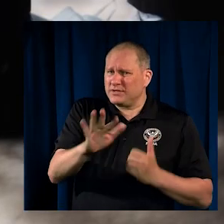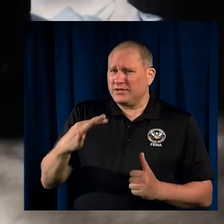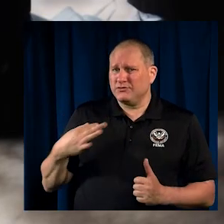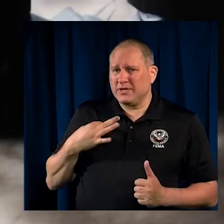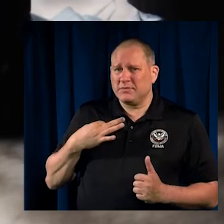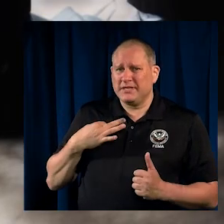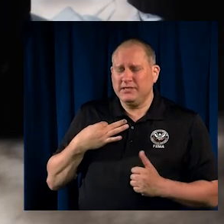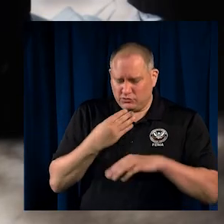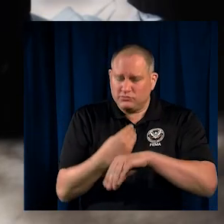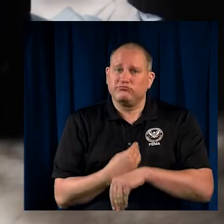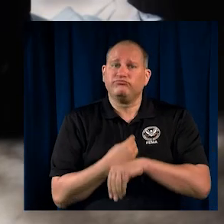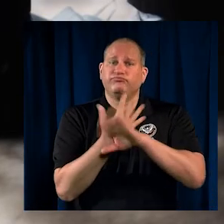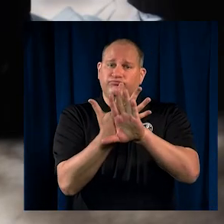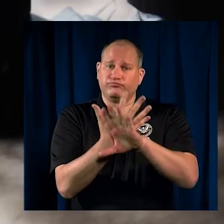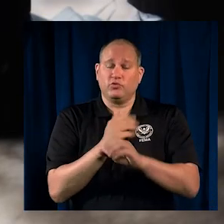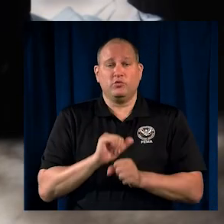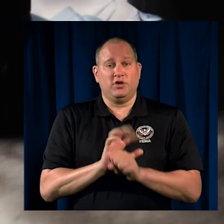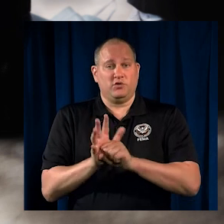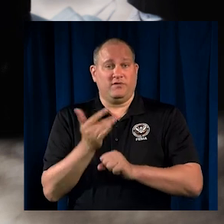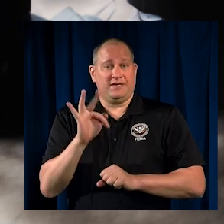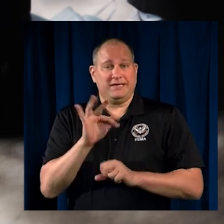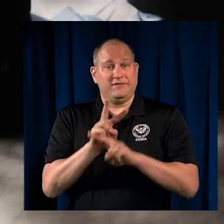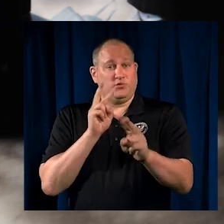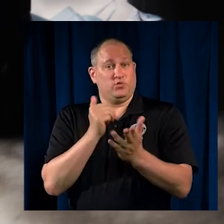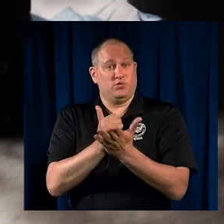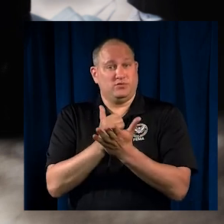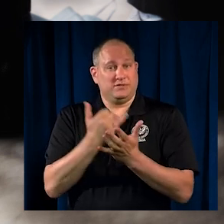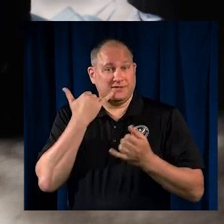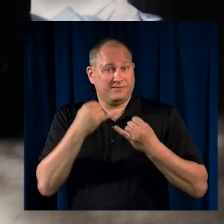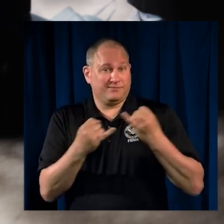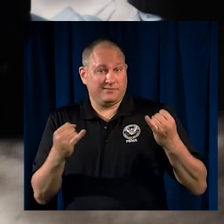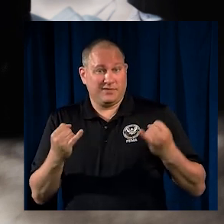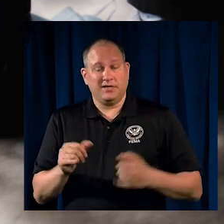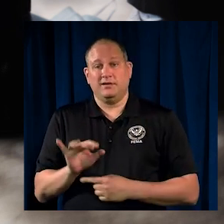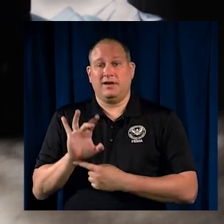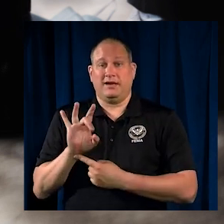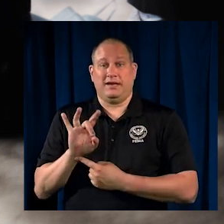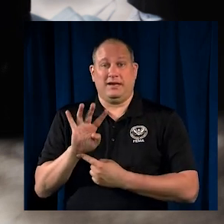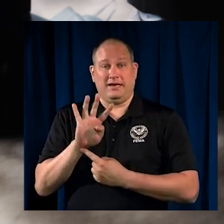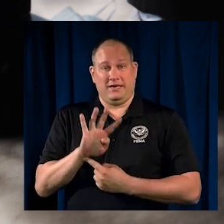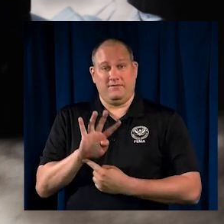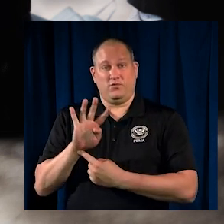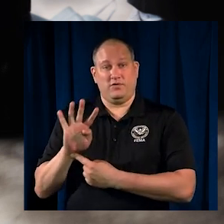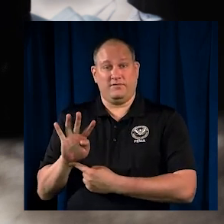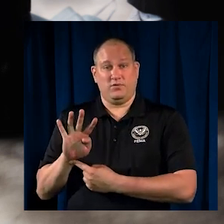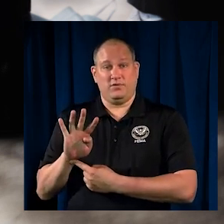want to check on your application, call our COVID-19 Funeral Assistance line at